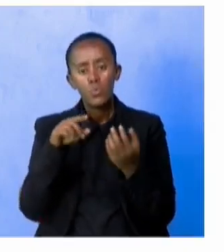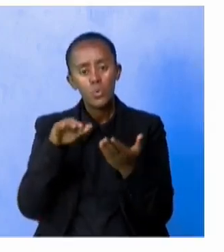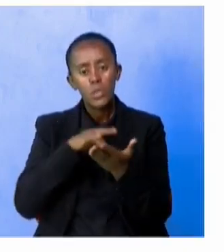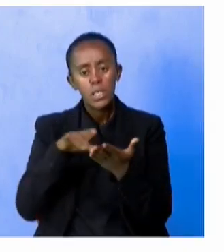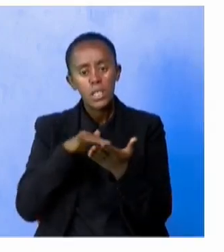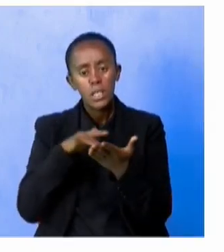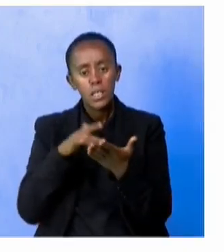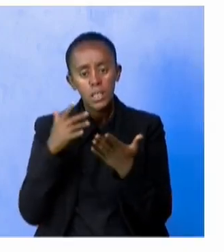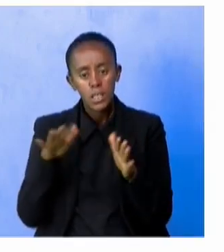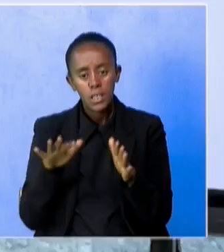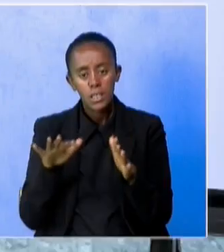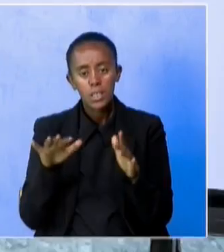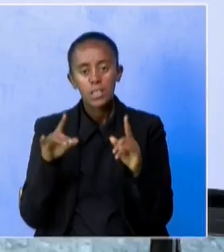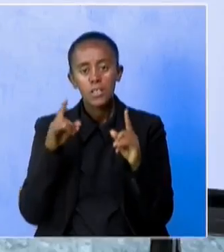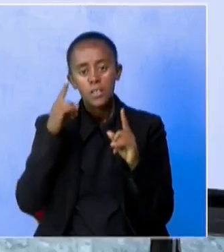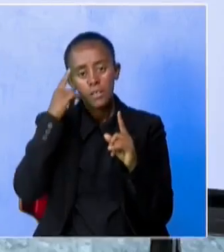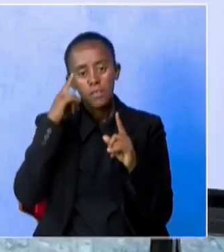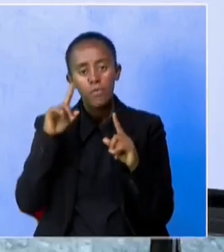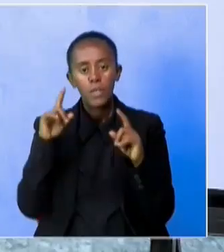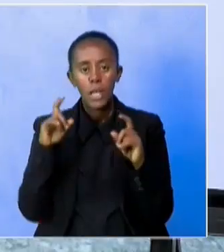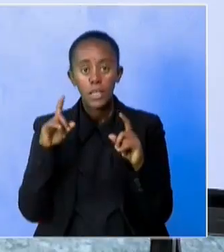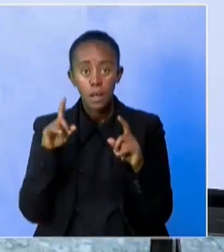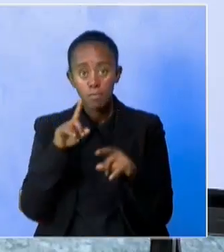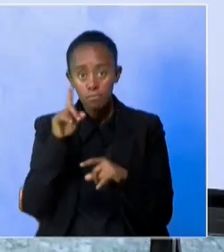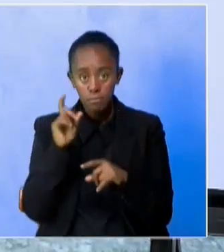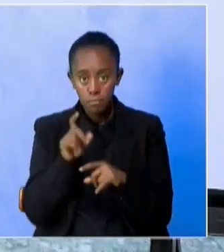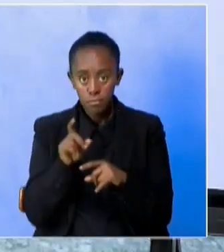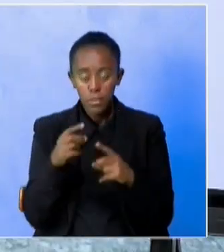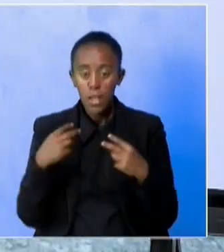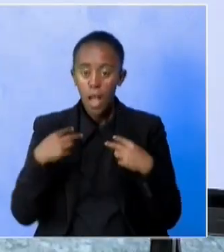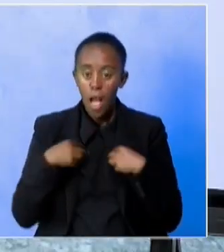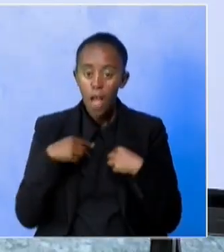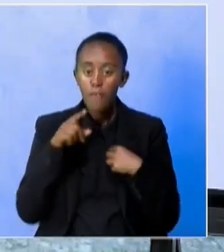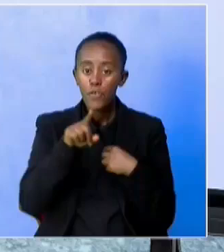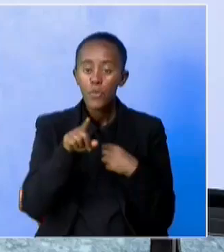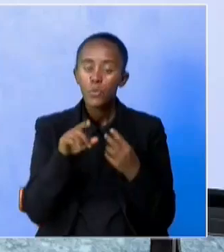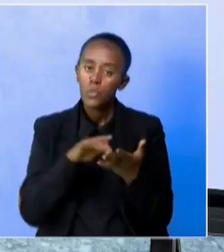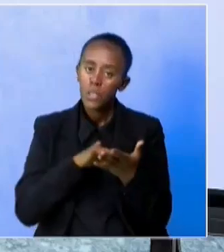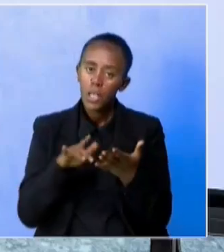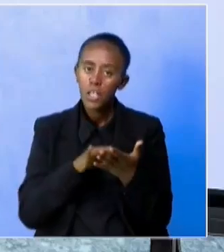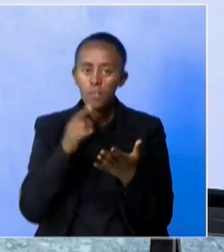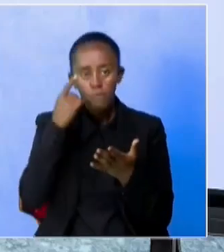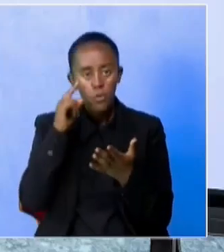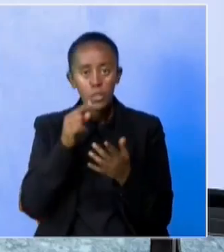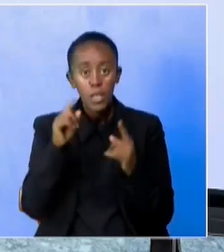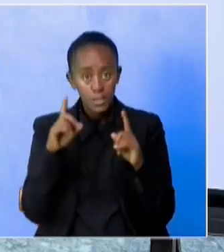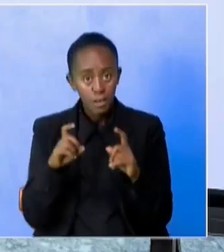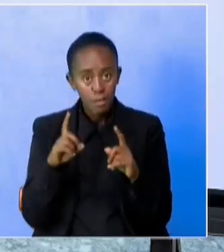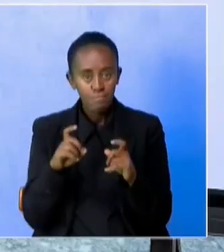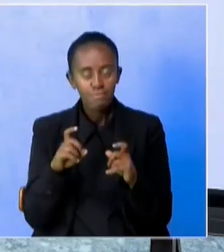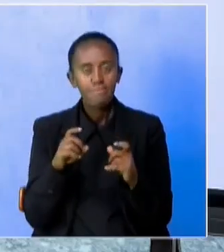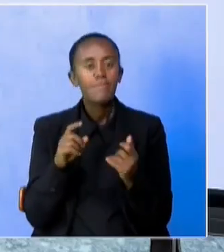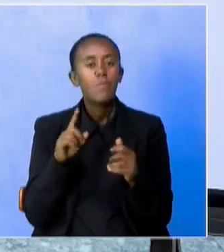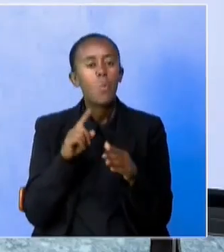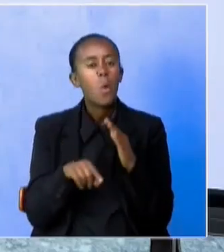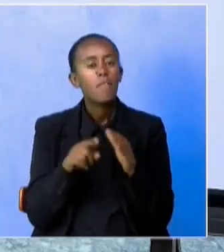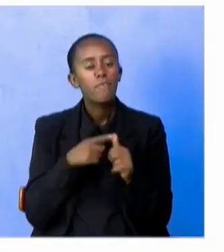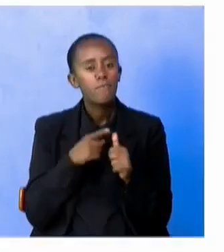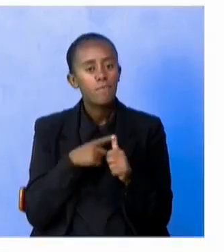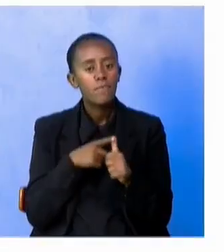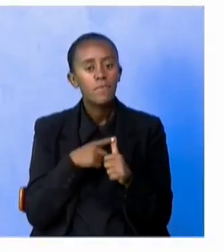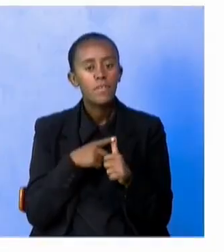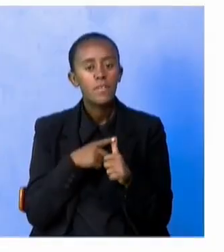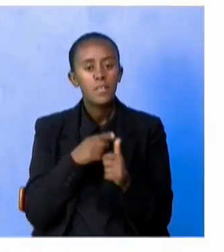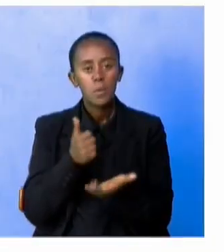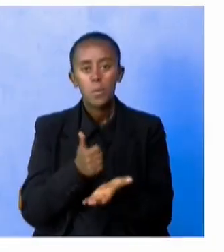Question mark. Have you studied for the exam? So if you see here, what comes first? The auxiliary verb have comes